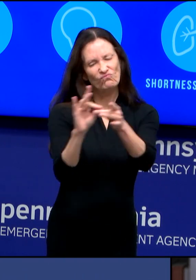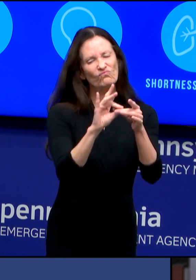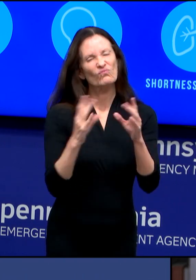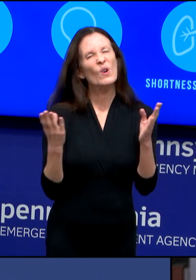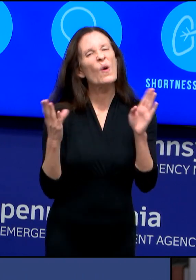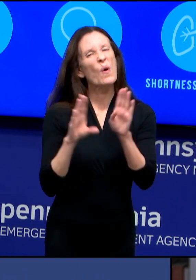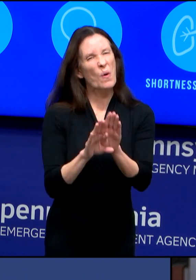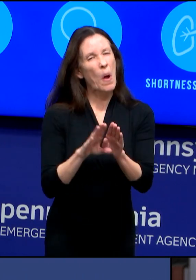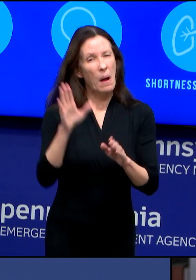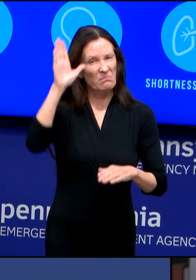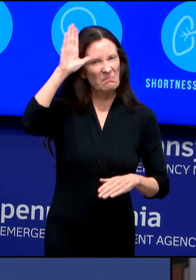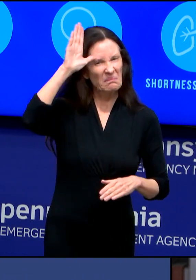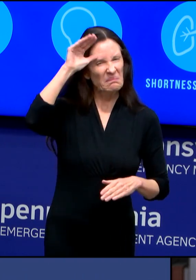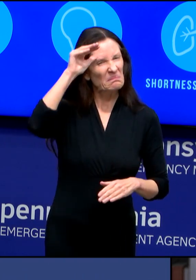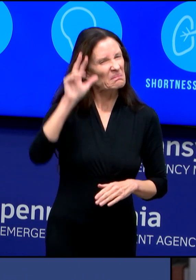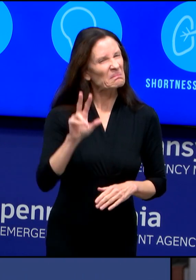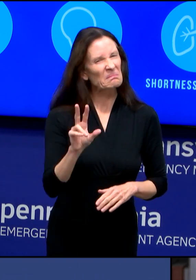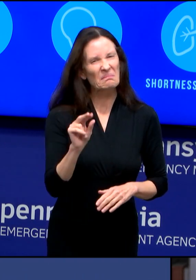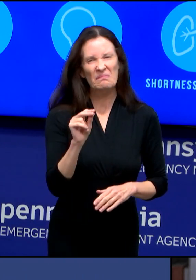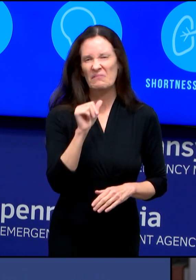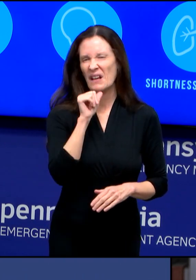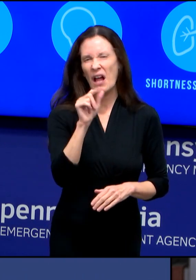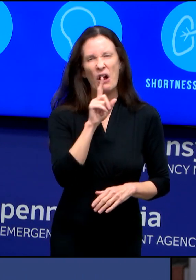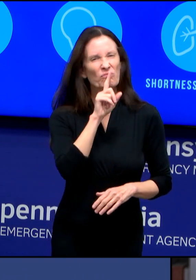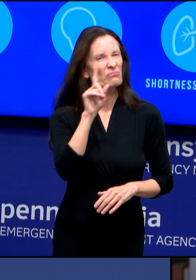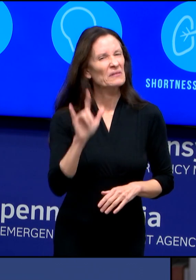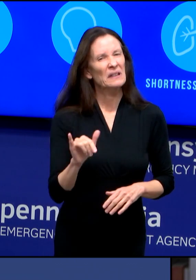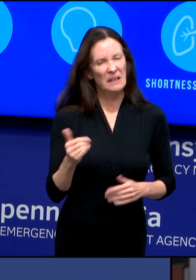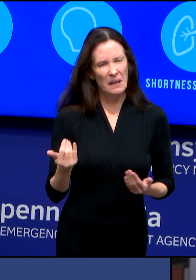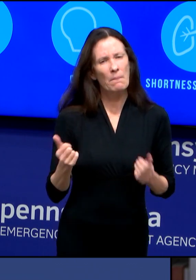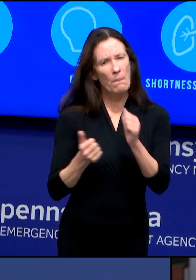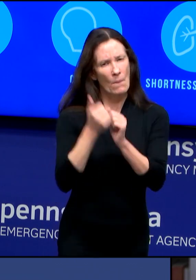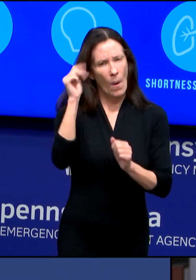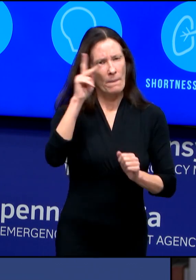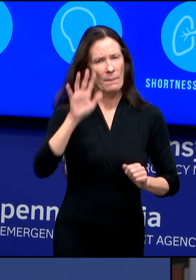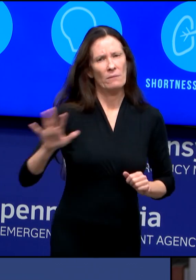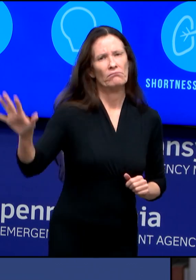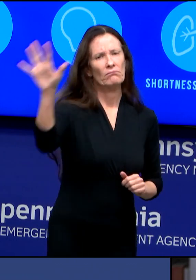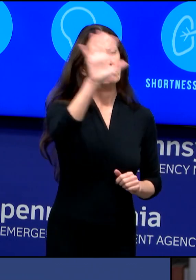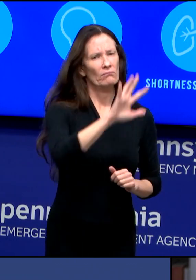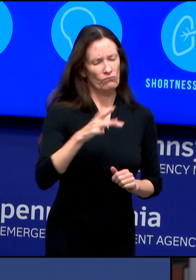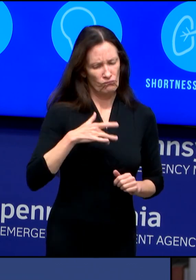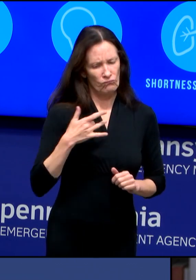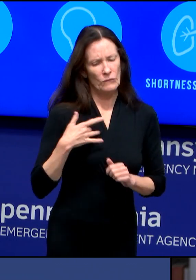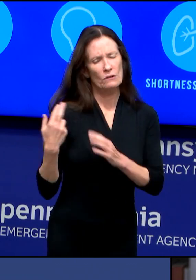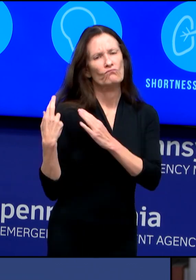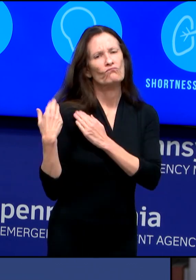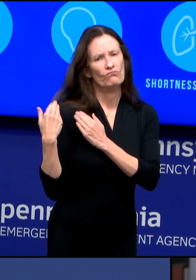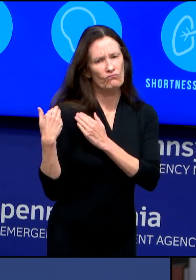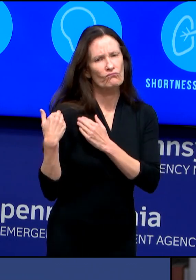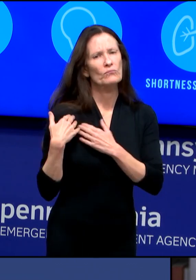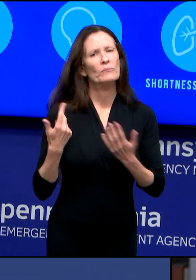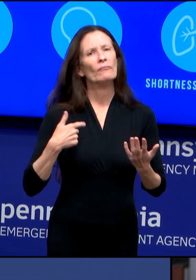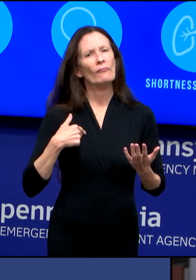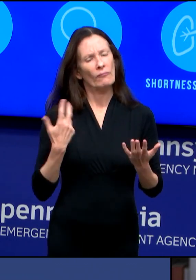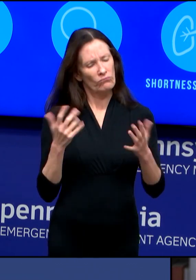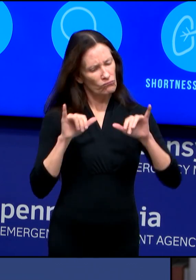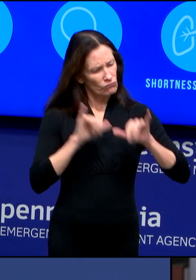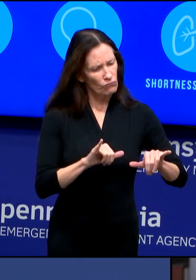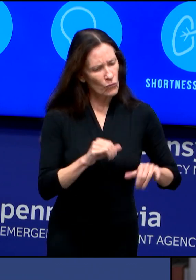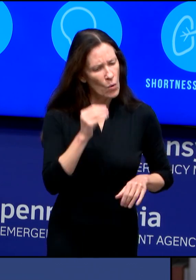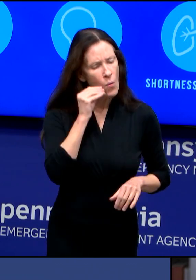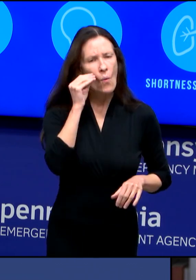individuals, recognize the shared responsibility that we have in making sure this works. From the Tribune Review in